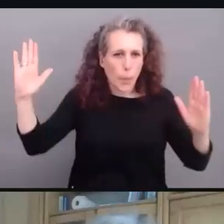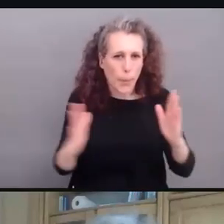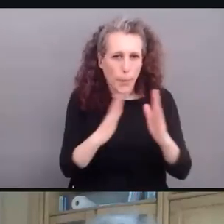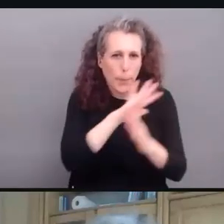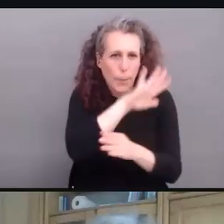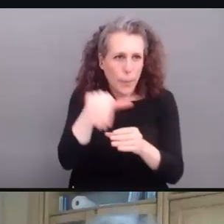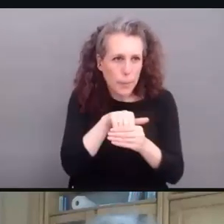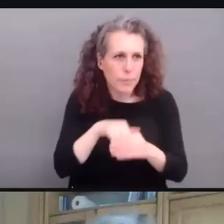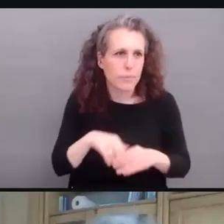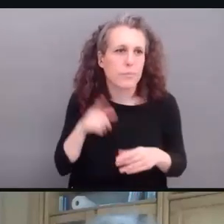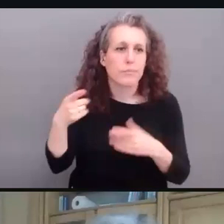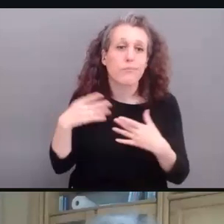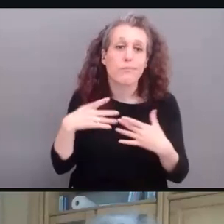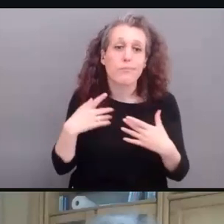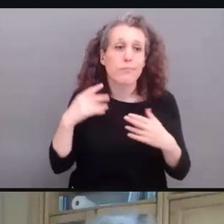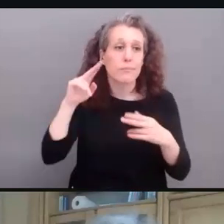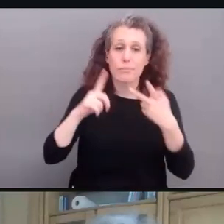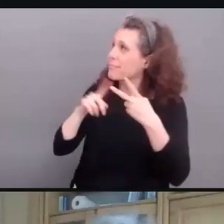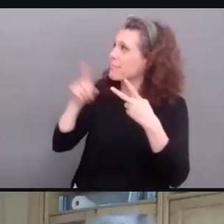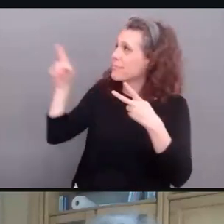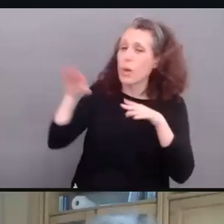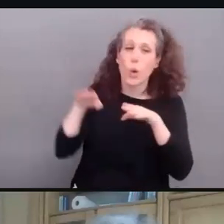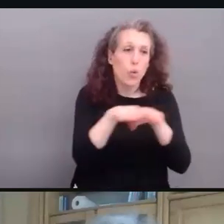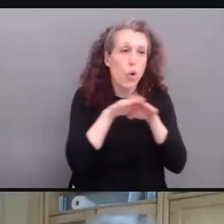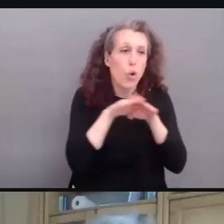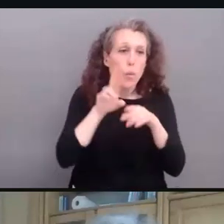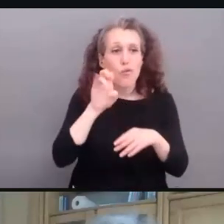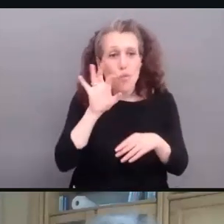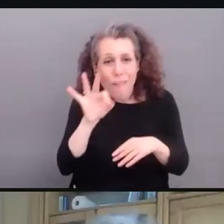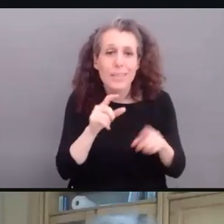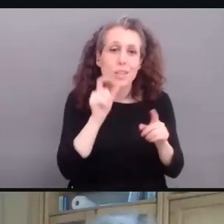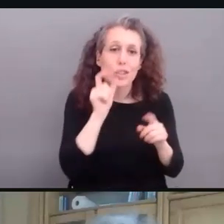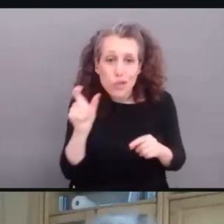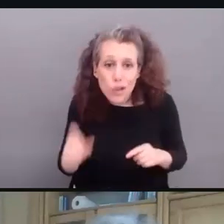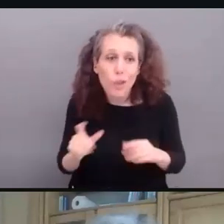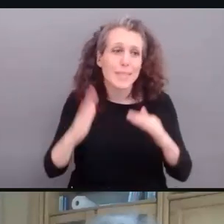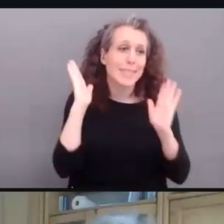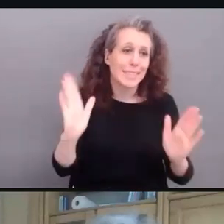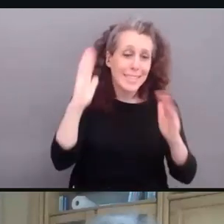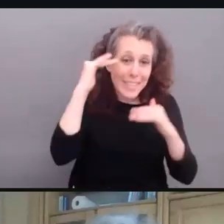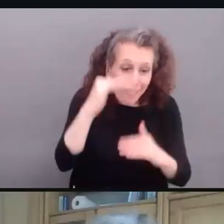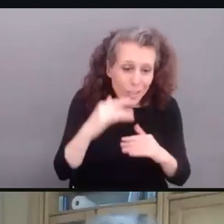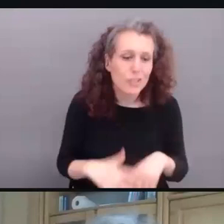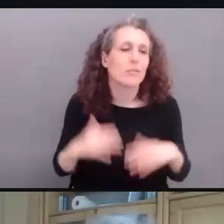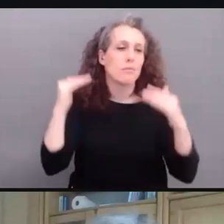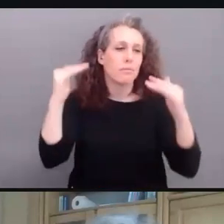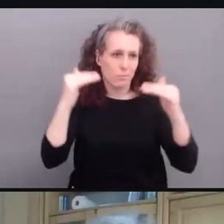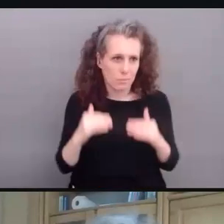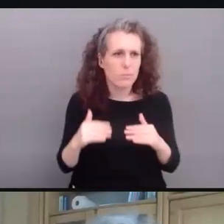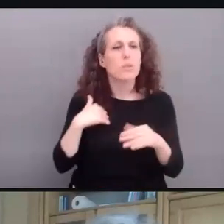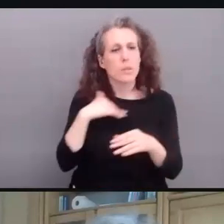normative references or terms and definitions. Then we included an own clause on the legal and